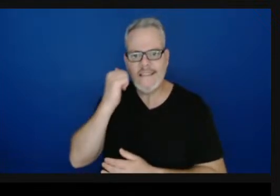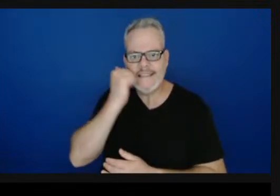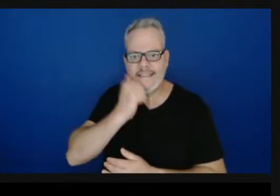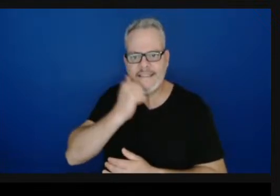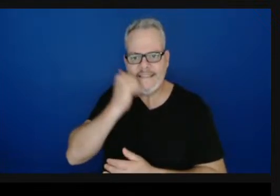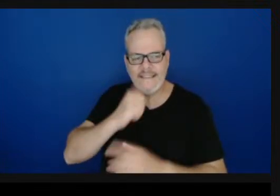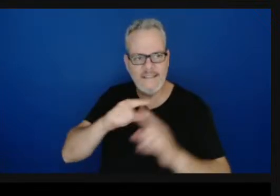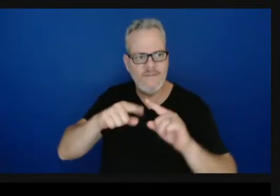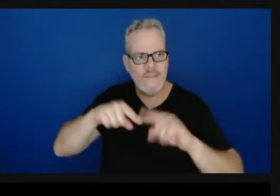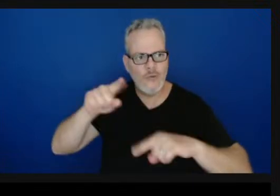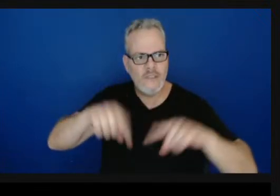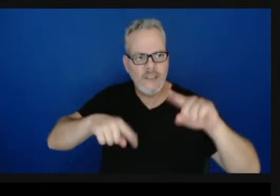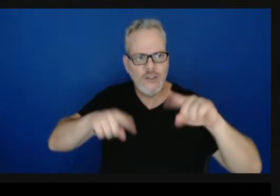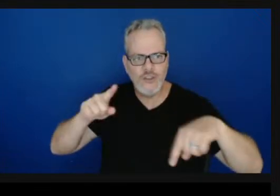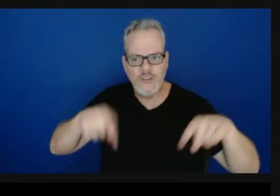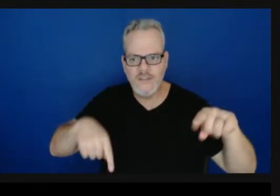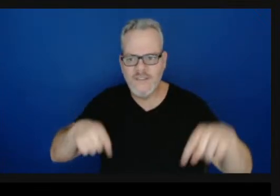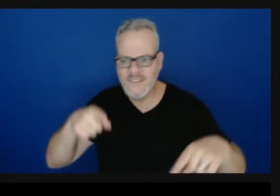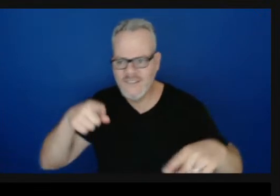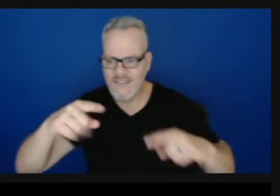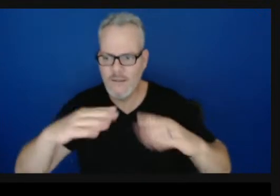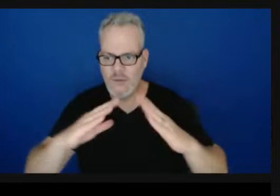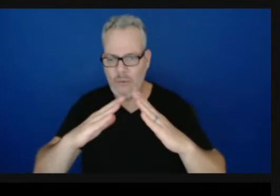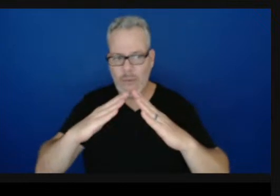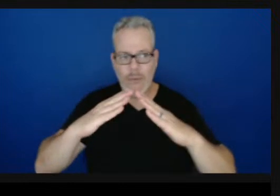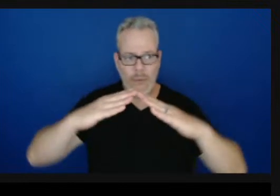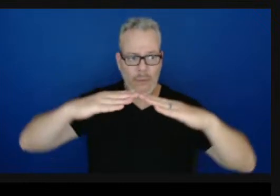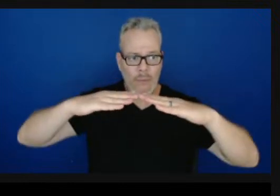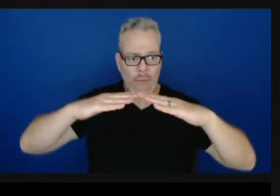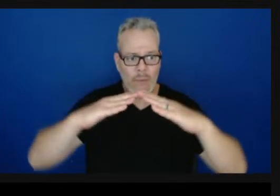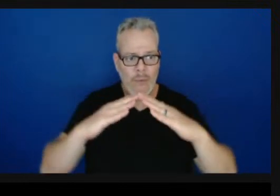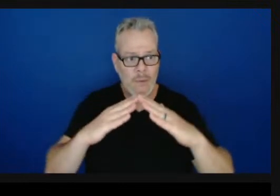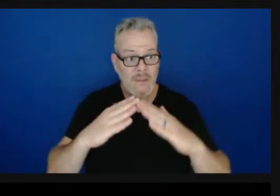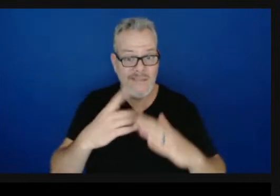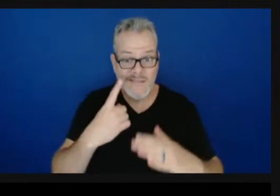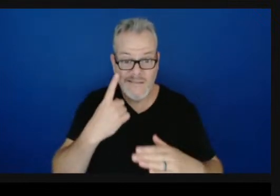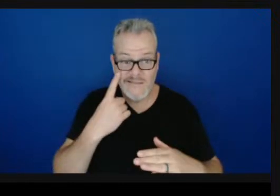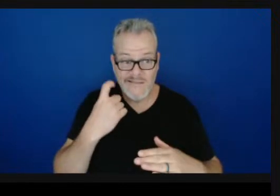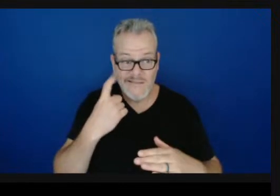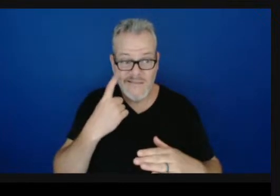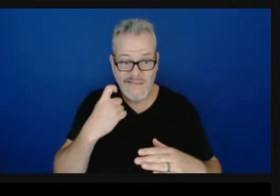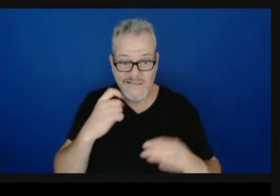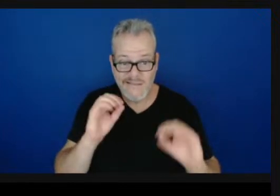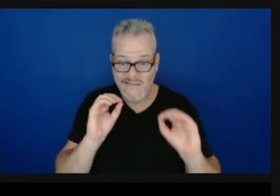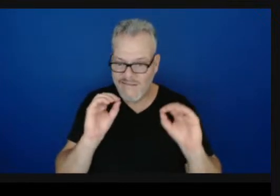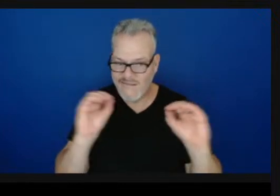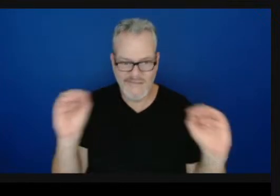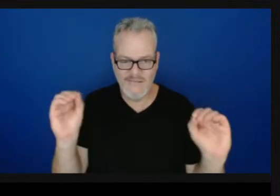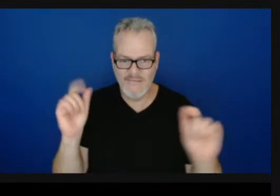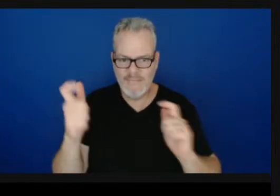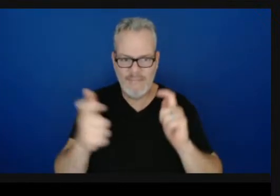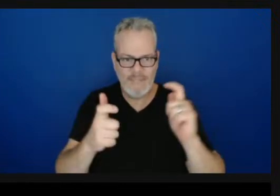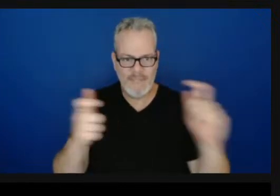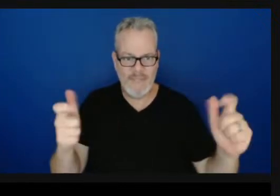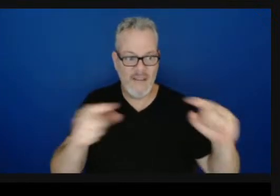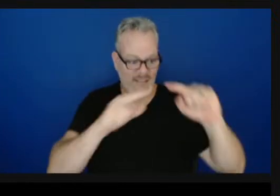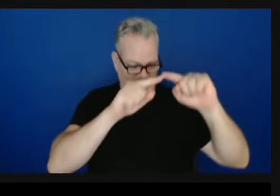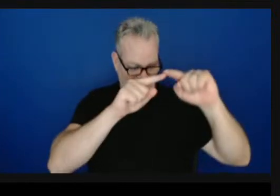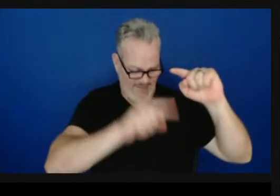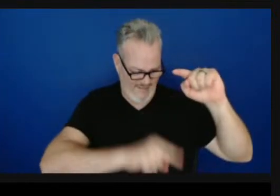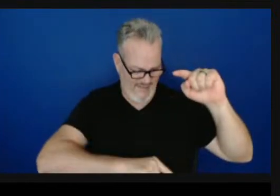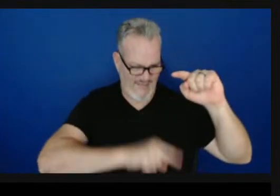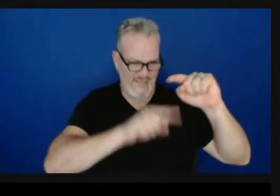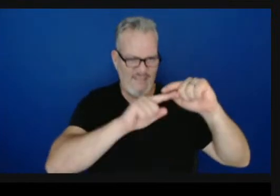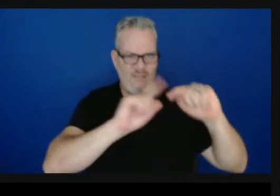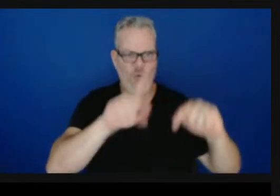the tilt here in recent days, but nothing really major. Our scale is really zoomed in here, only 1 microradian